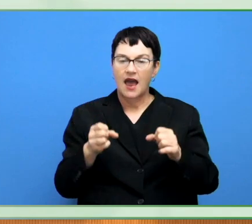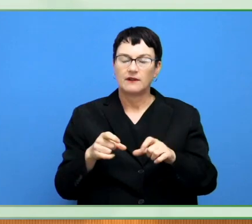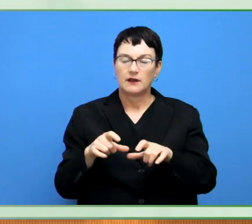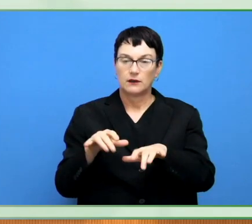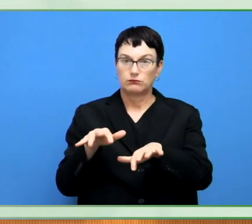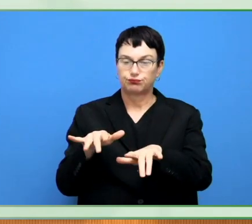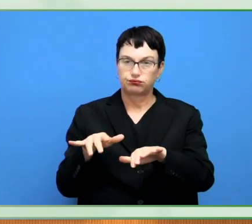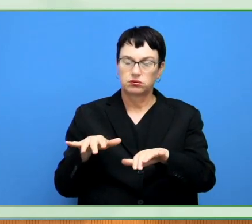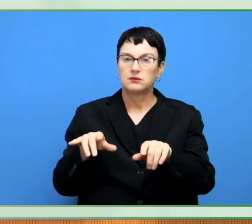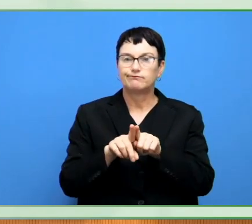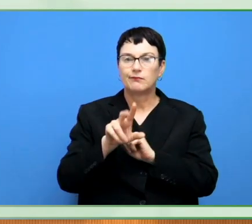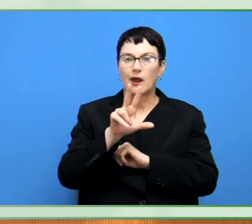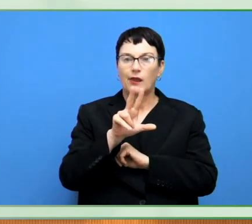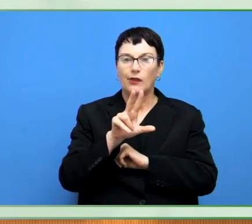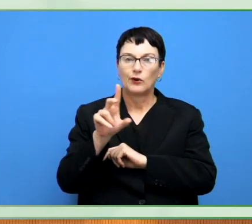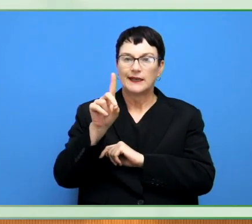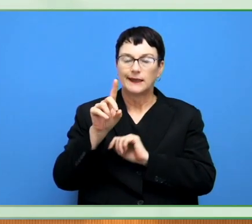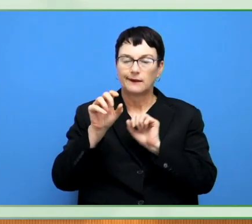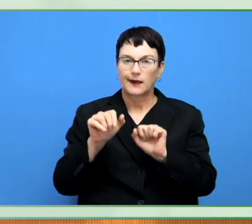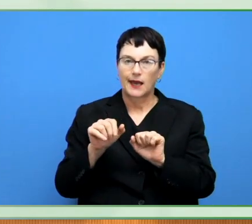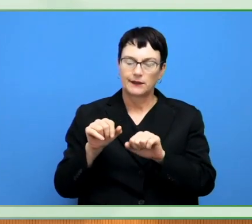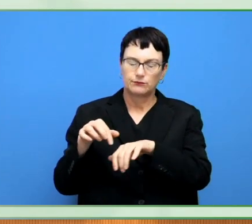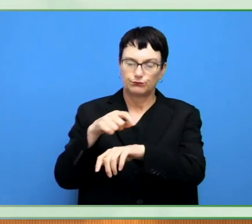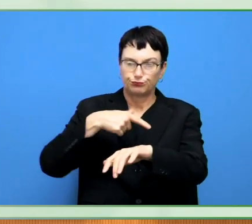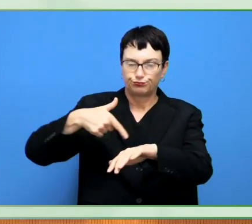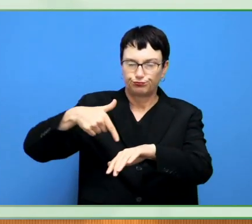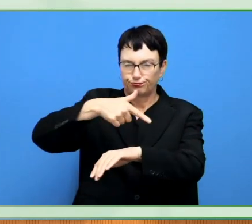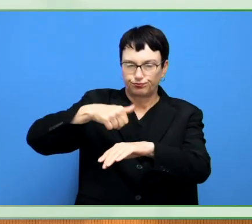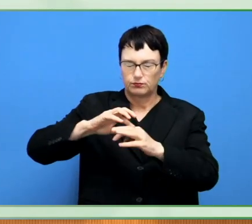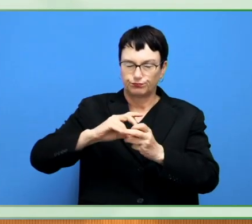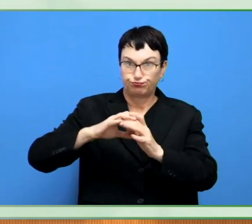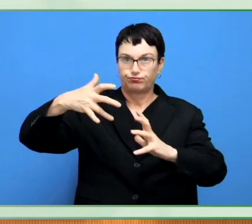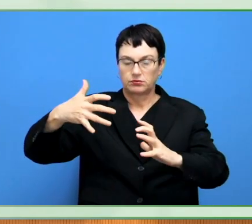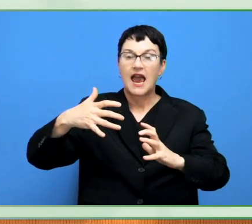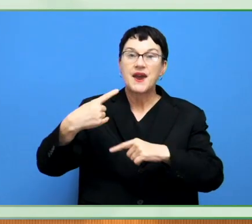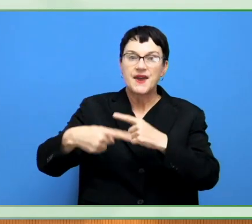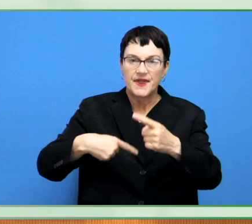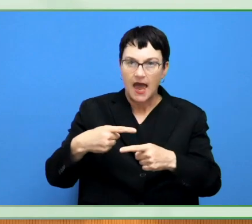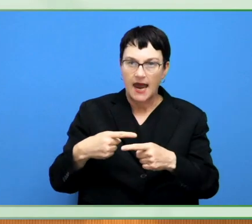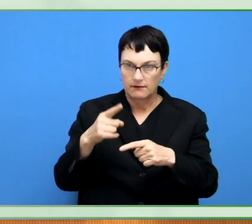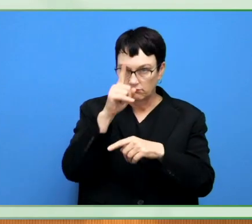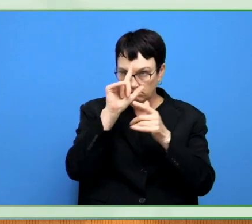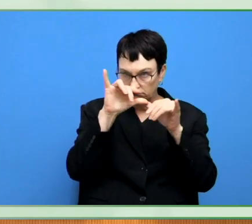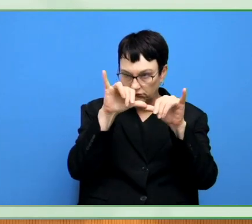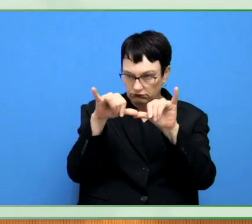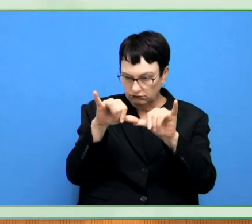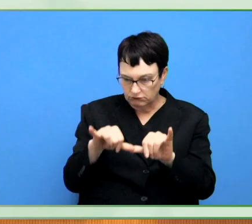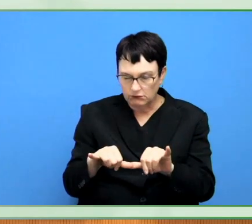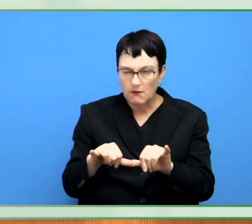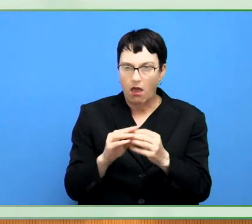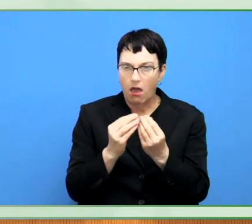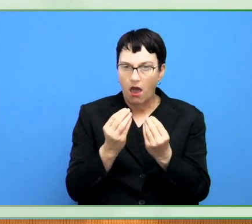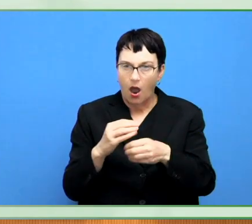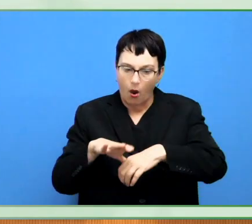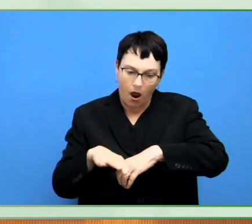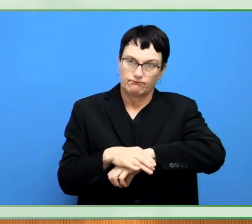set of fingers, the palm and the prosthesis socket, which is the most important part of it, to finally manufacture all of those pieces using 3D printing.